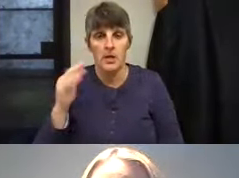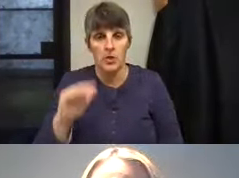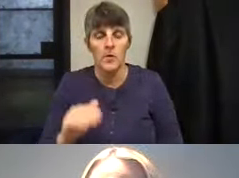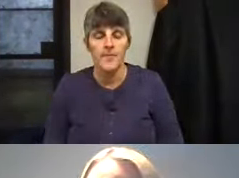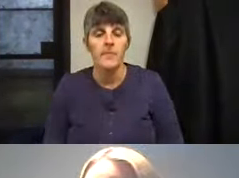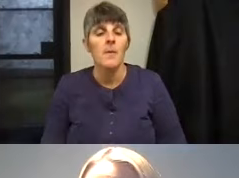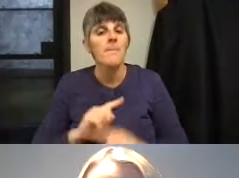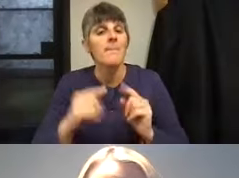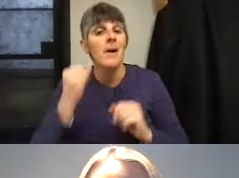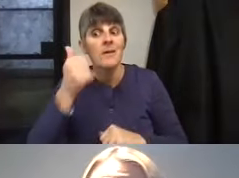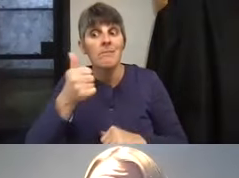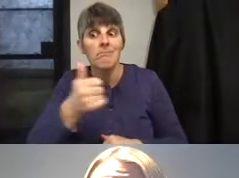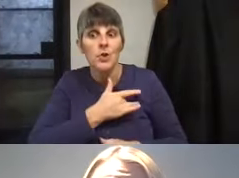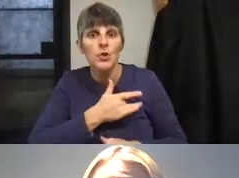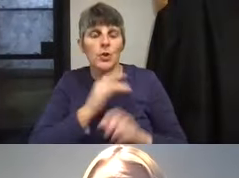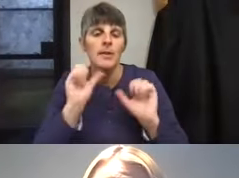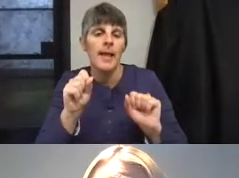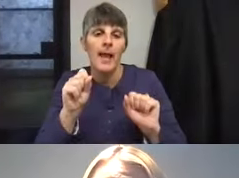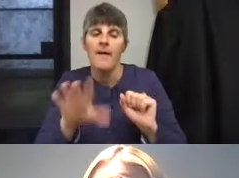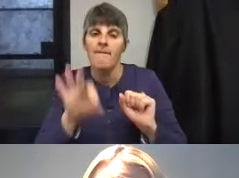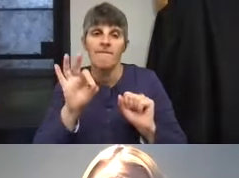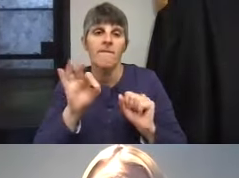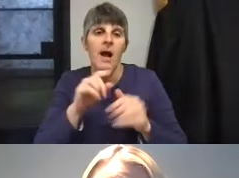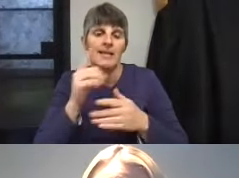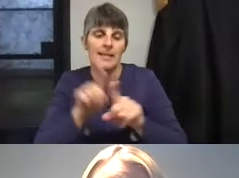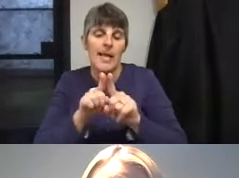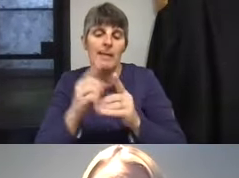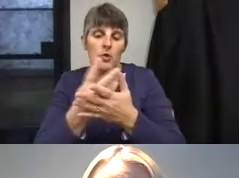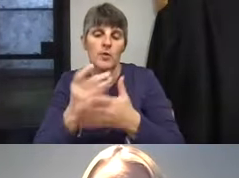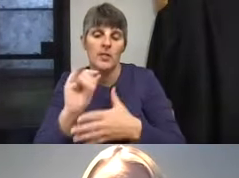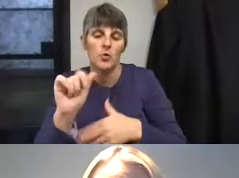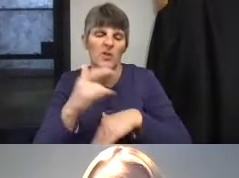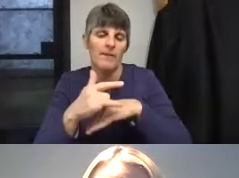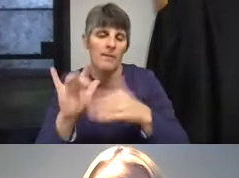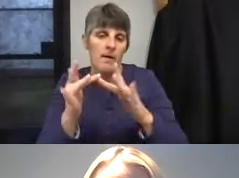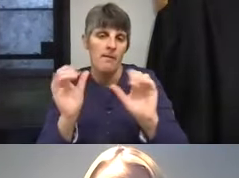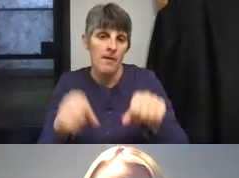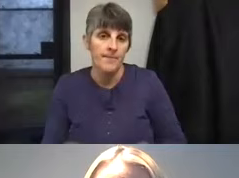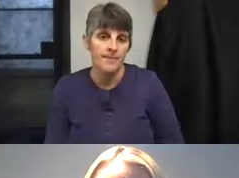But if you're concerned, you can certainly find these same screening tools online too.